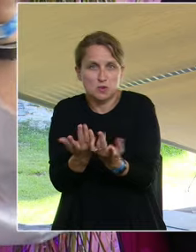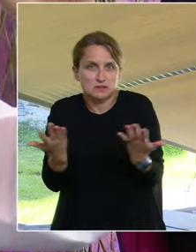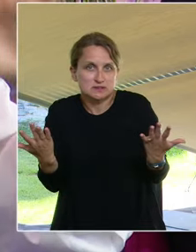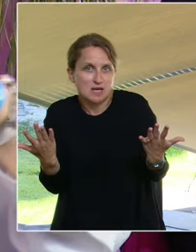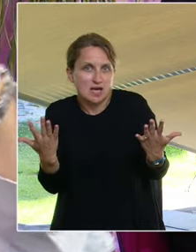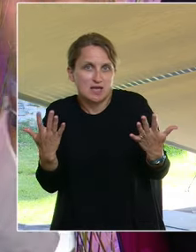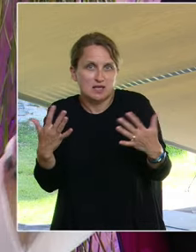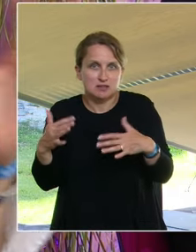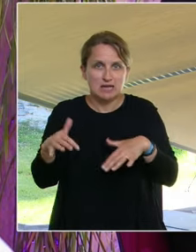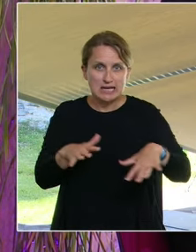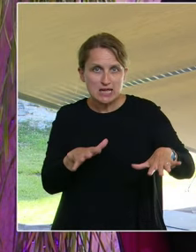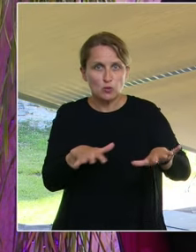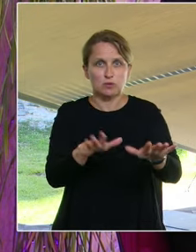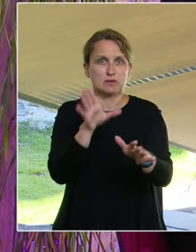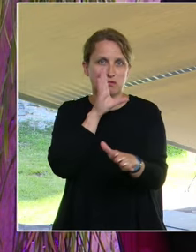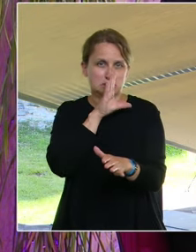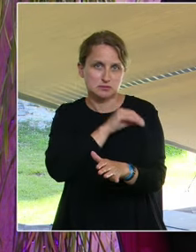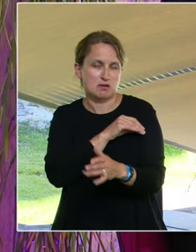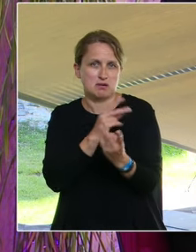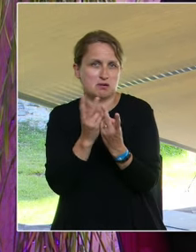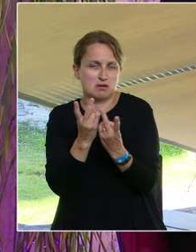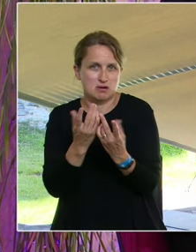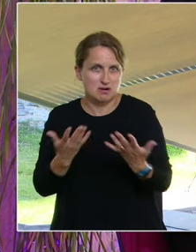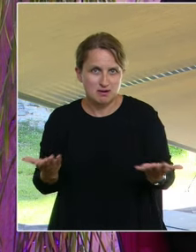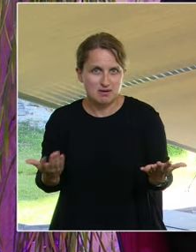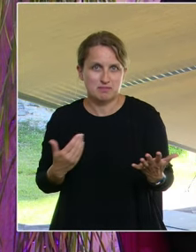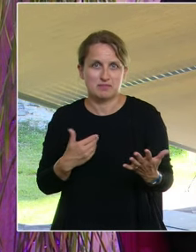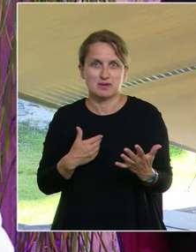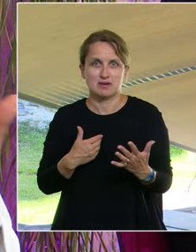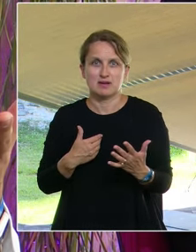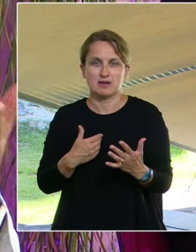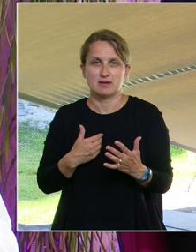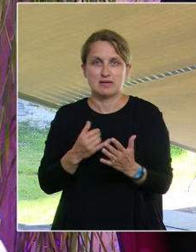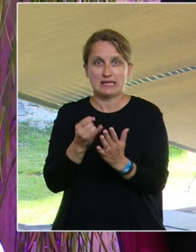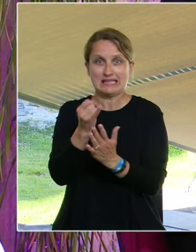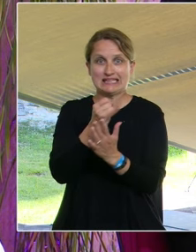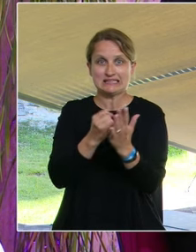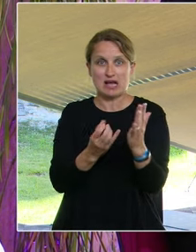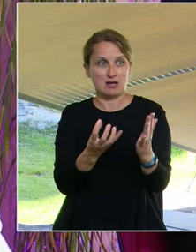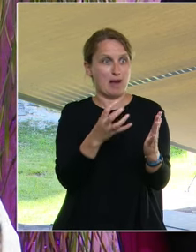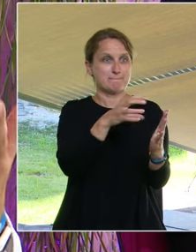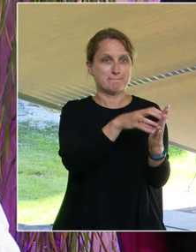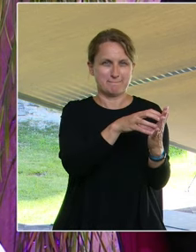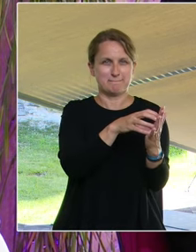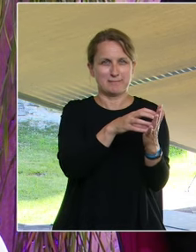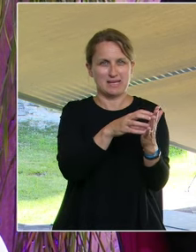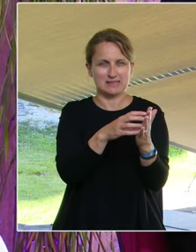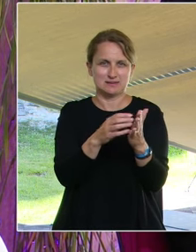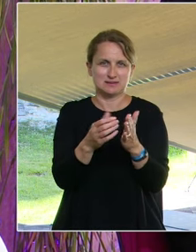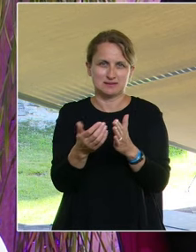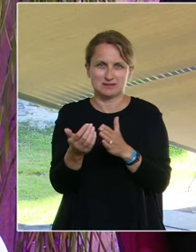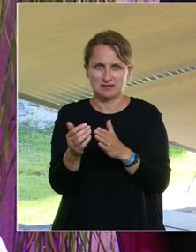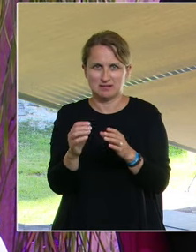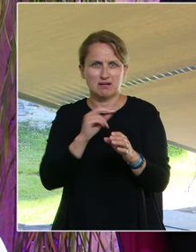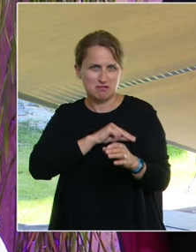know, moving around or whatever. So, and Instagrammers, the influencer, are using it already. I